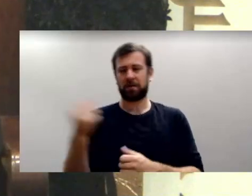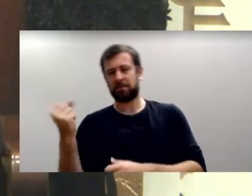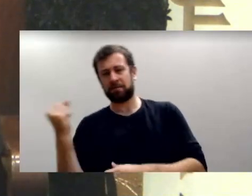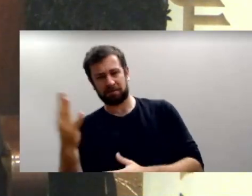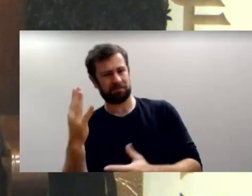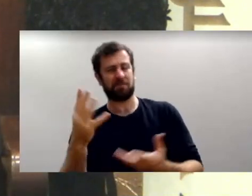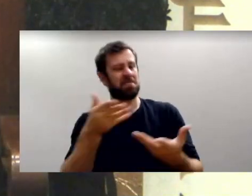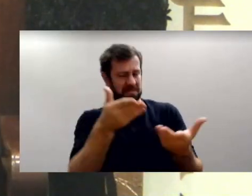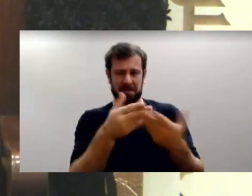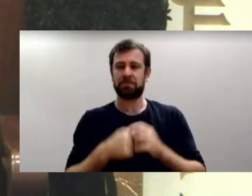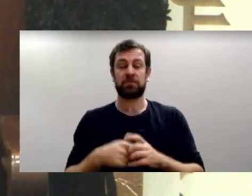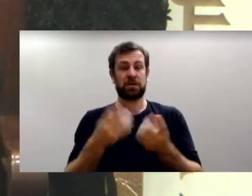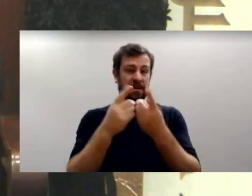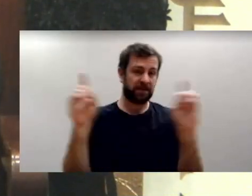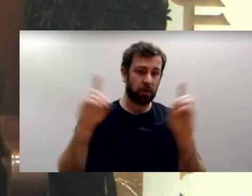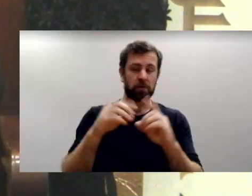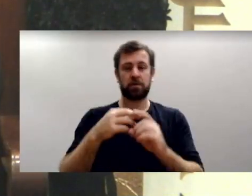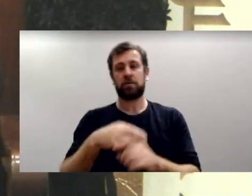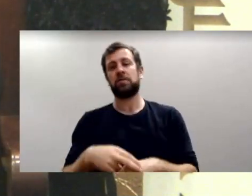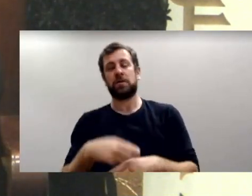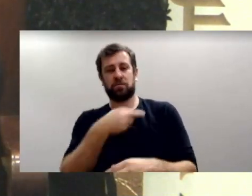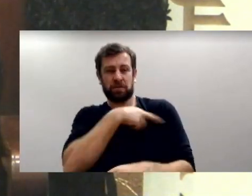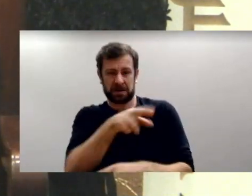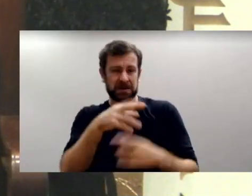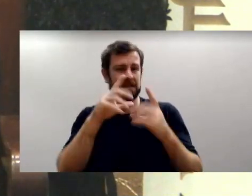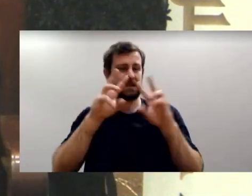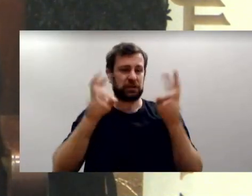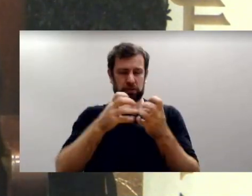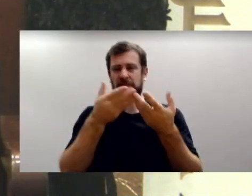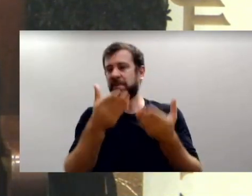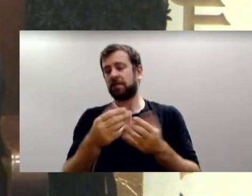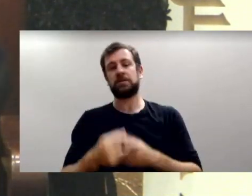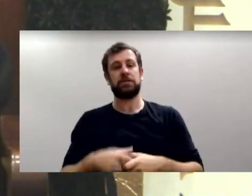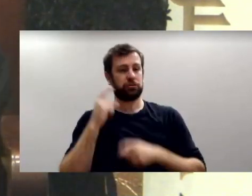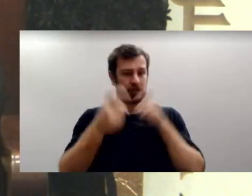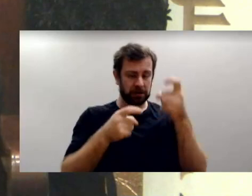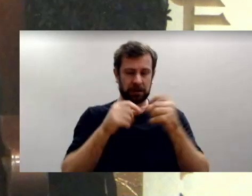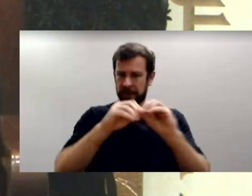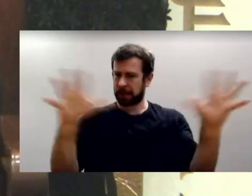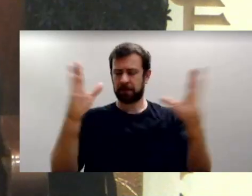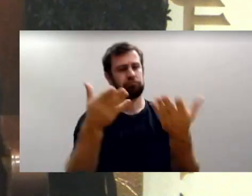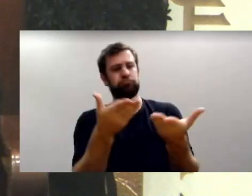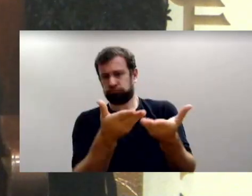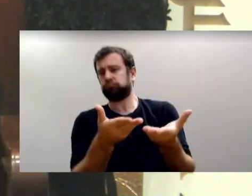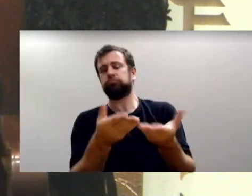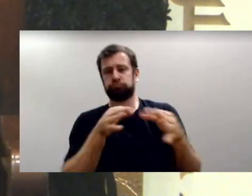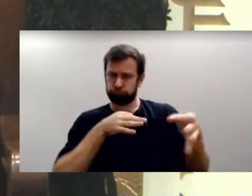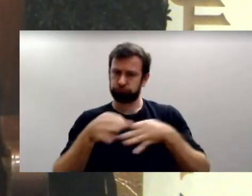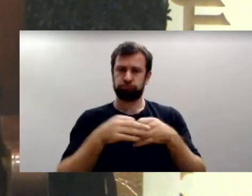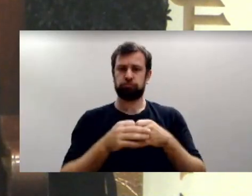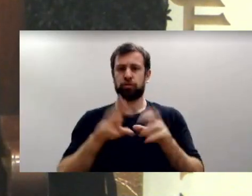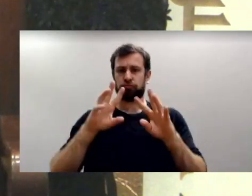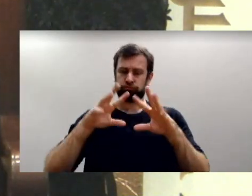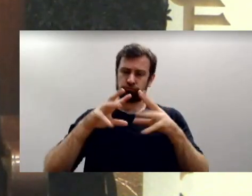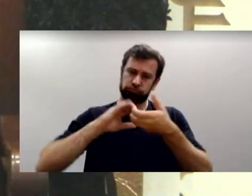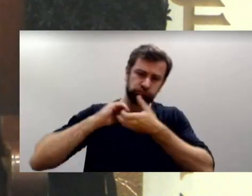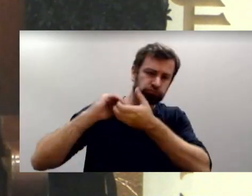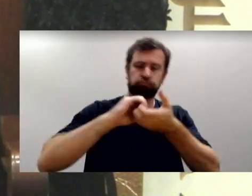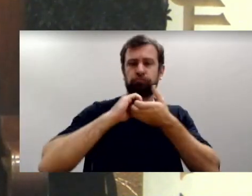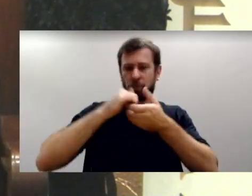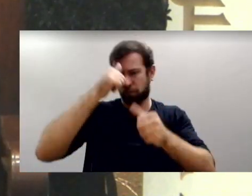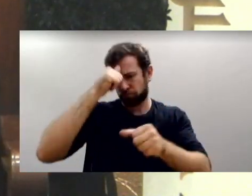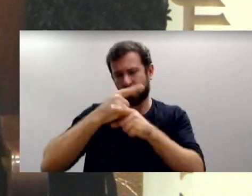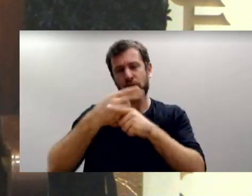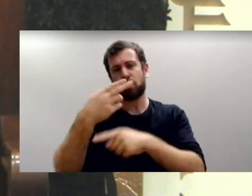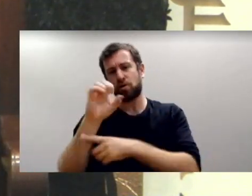divorce and related issues are there, charity is there very clearly, unity and brotherhood in the ummah, you